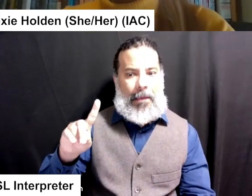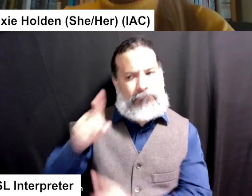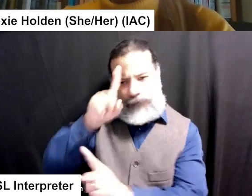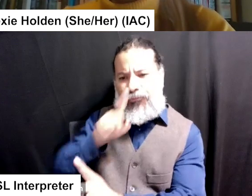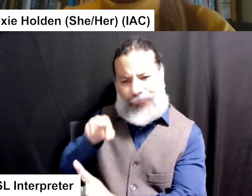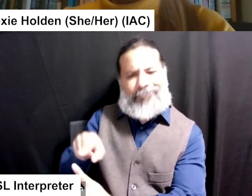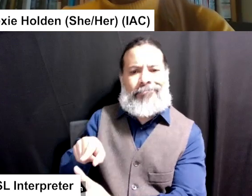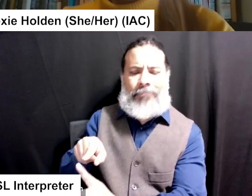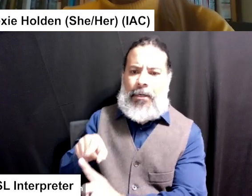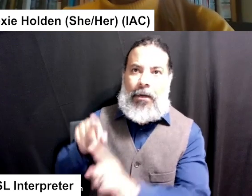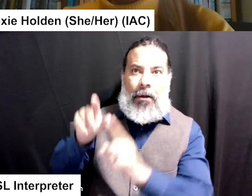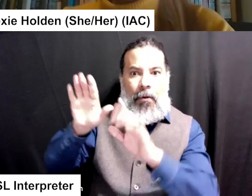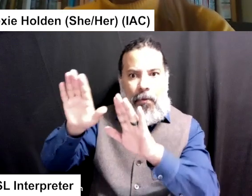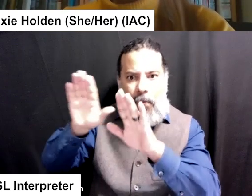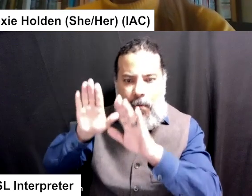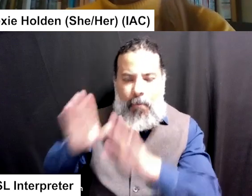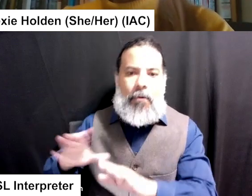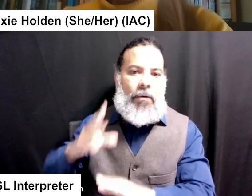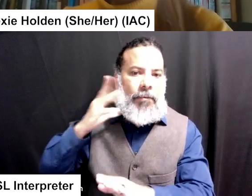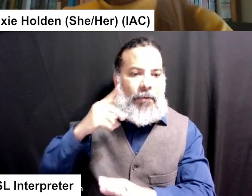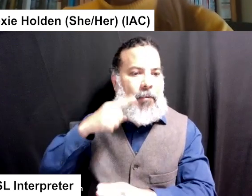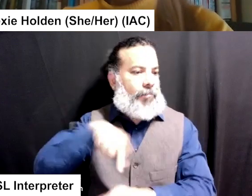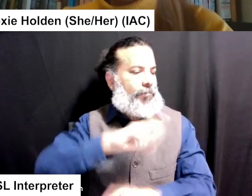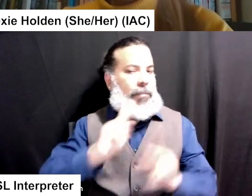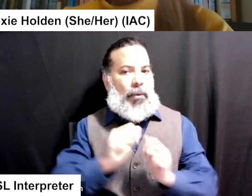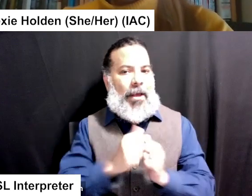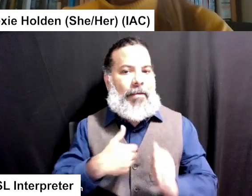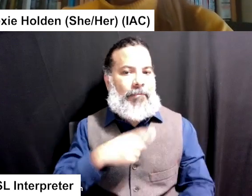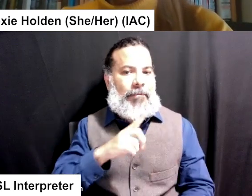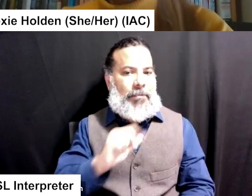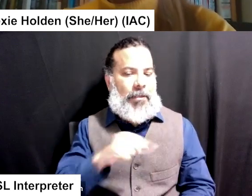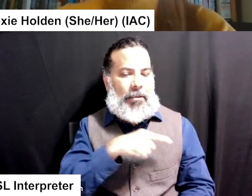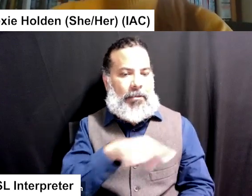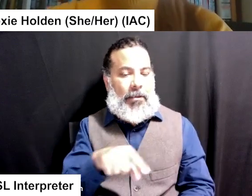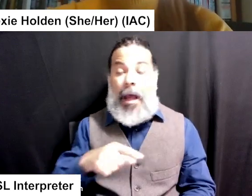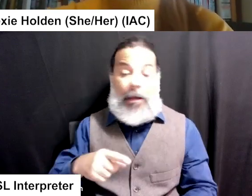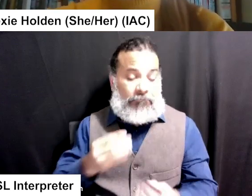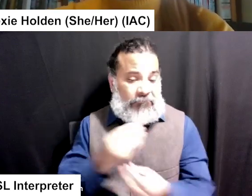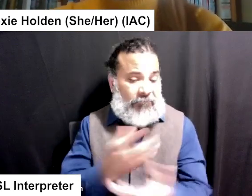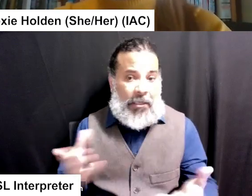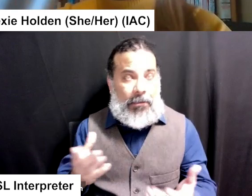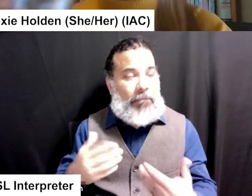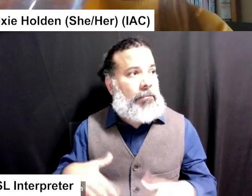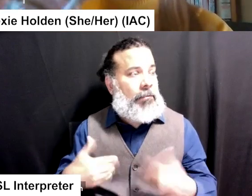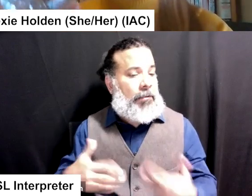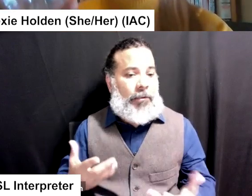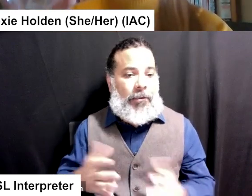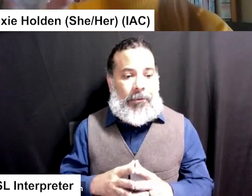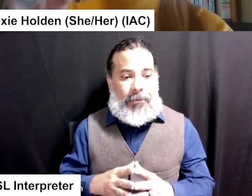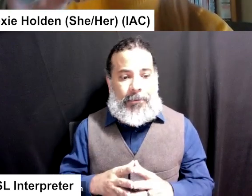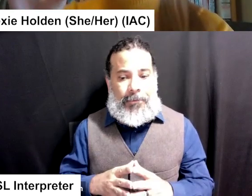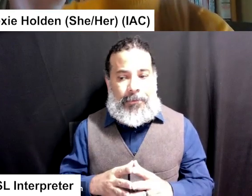wonderful experience for many disabled people. I mean, I cannot tell you how many people just